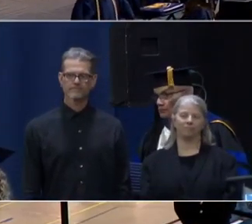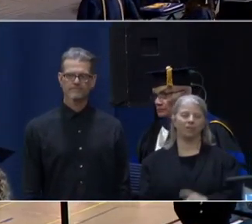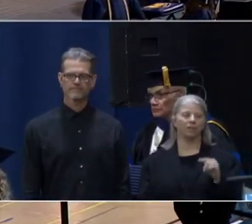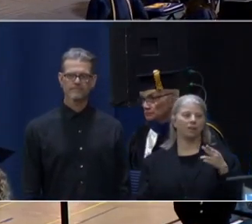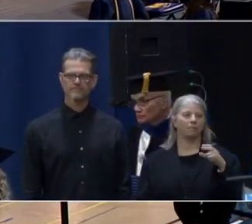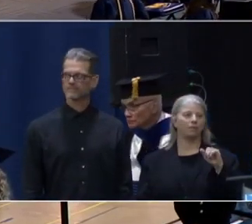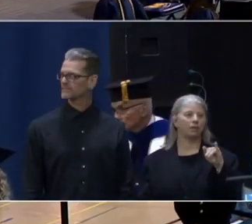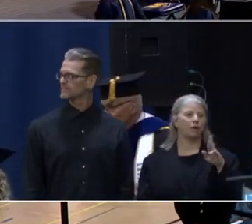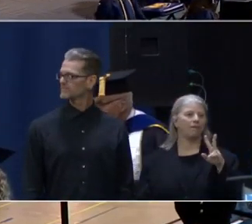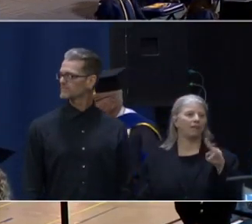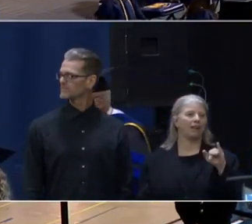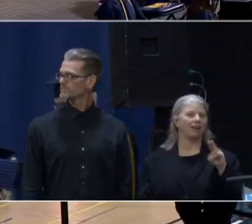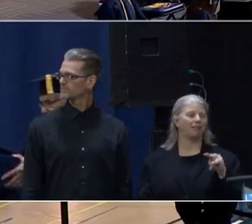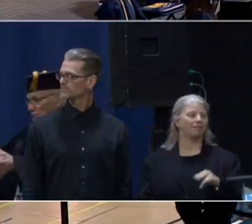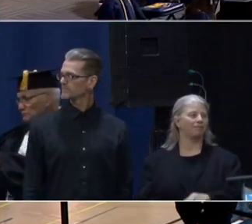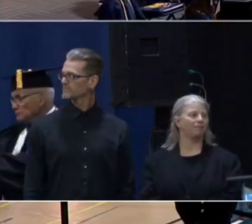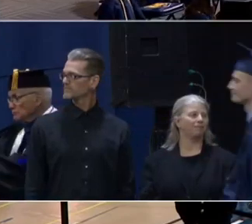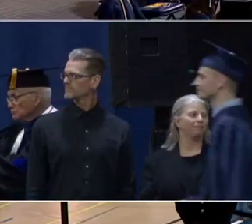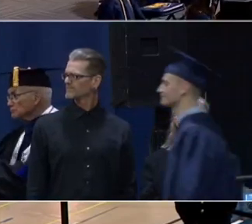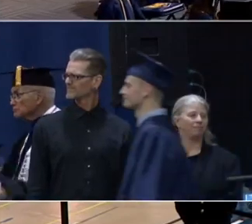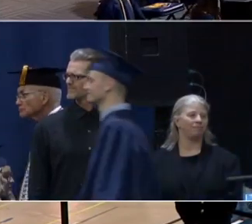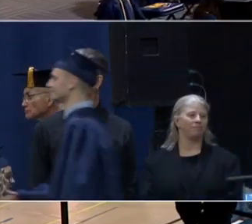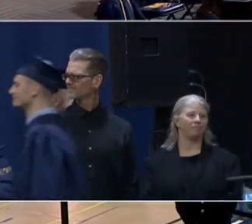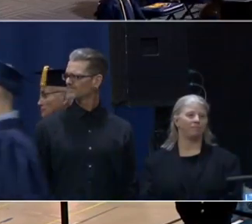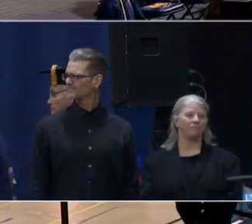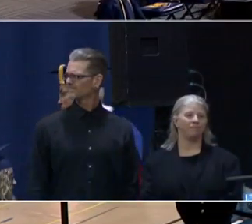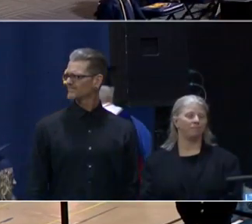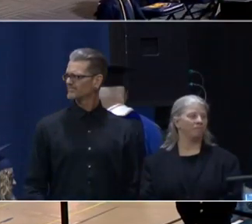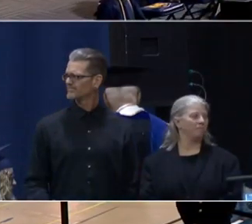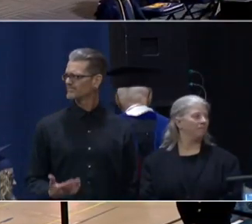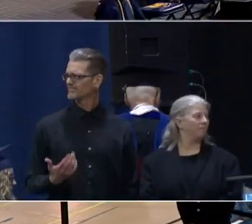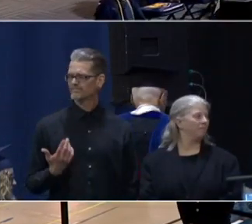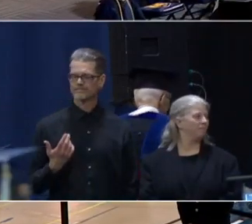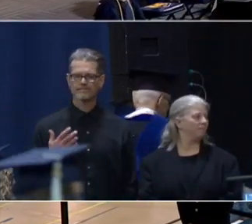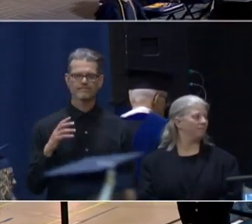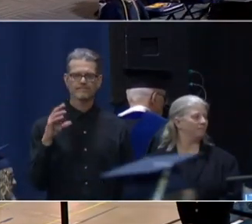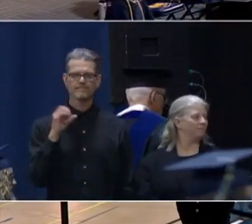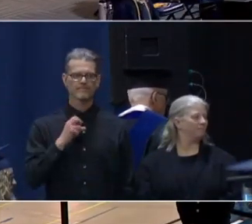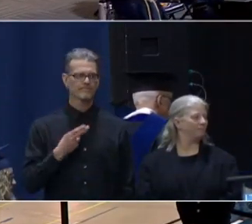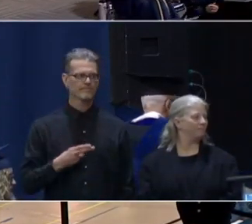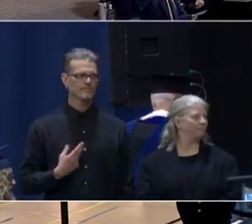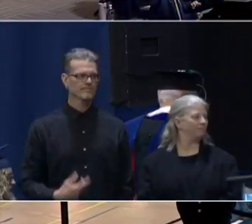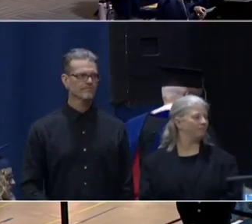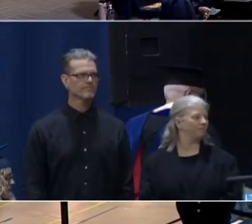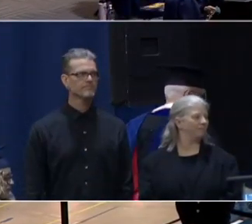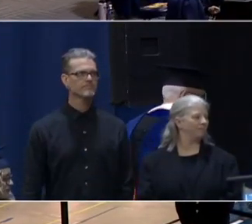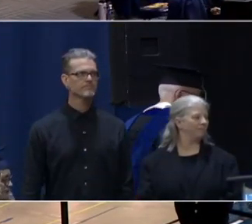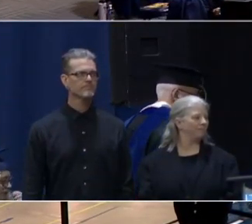Thomas Irvin. Alina Condi, summa cum laude.